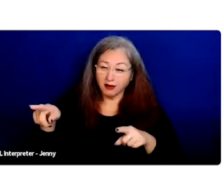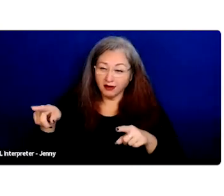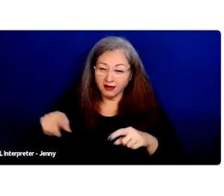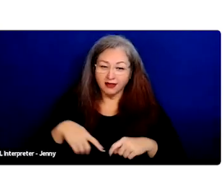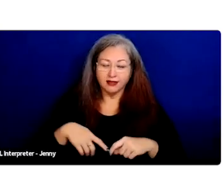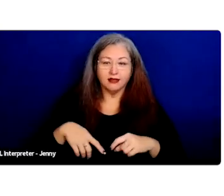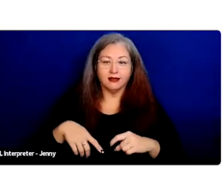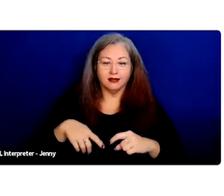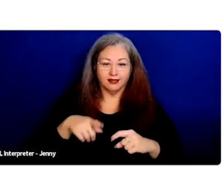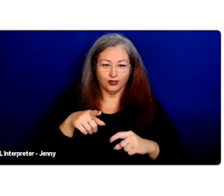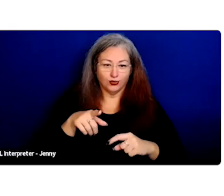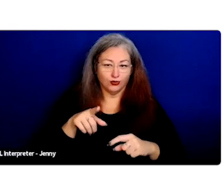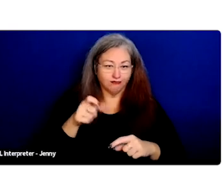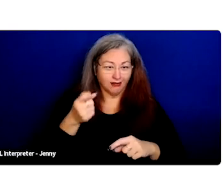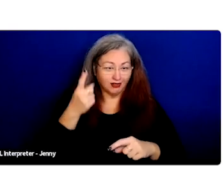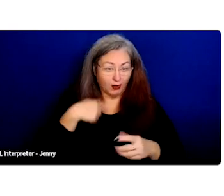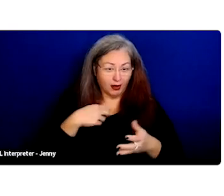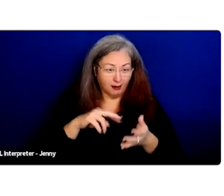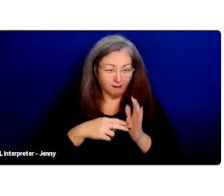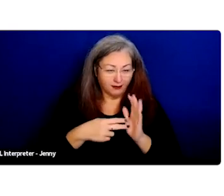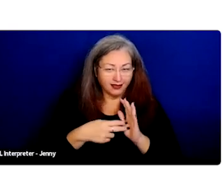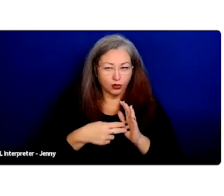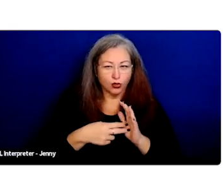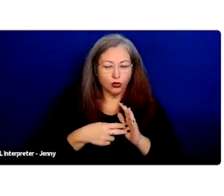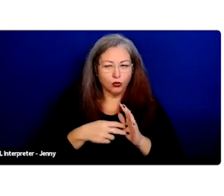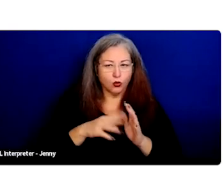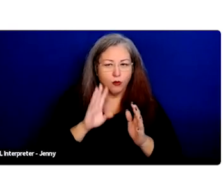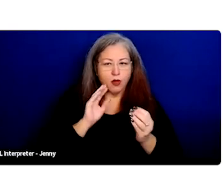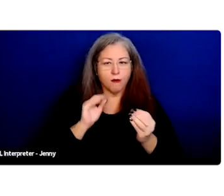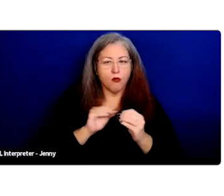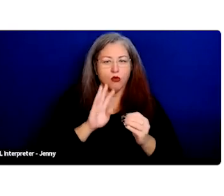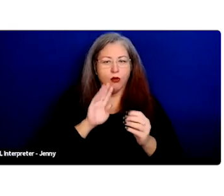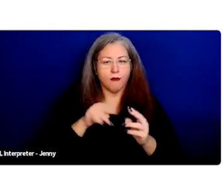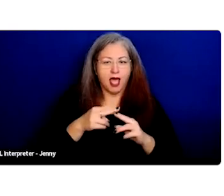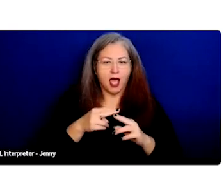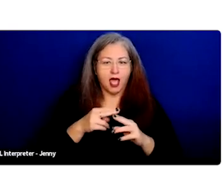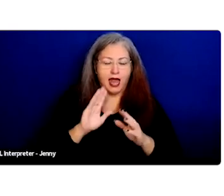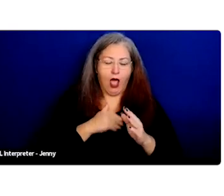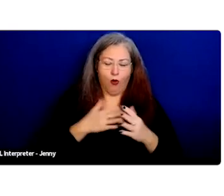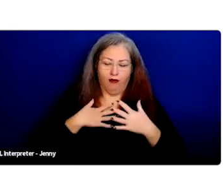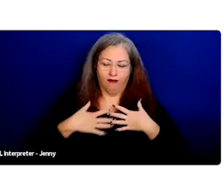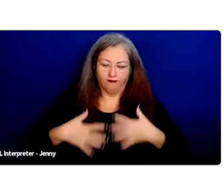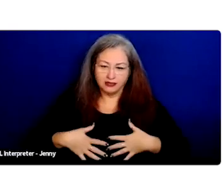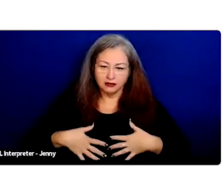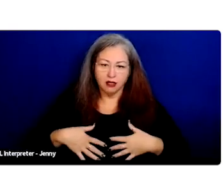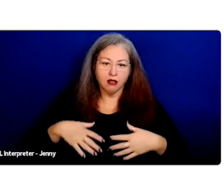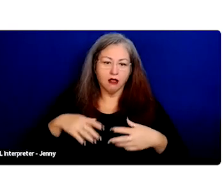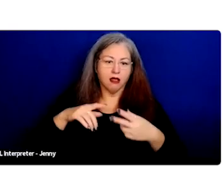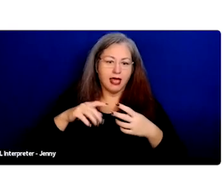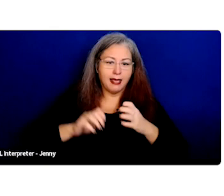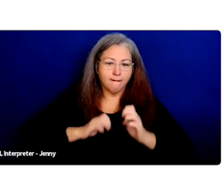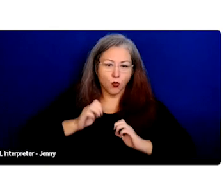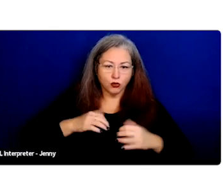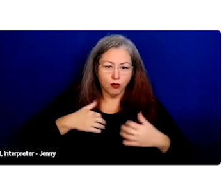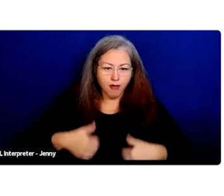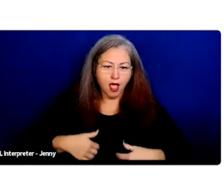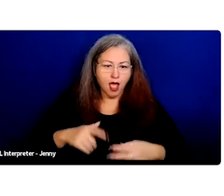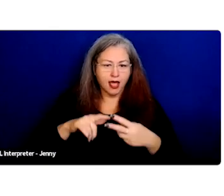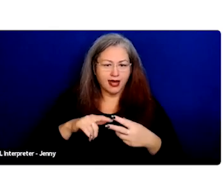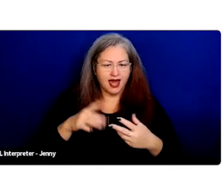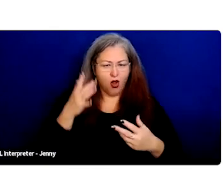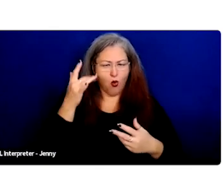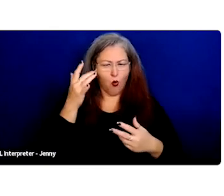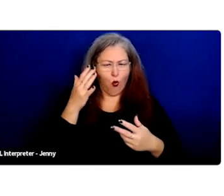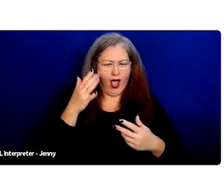You could totally relate to that, right? So we're going to talk about what's happening in our physical body and in our emotional body, and why it feels that